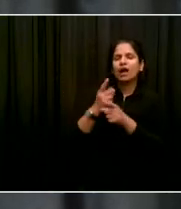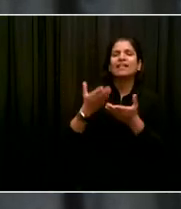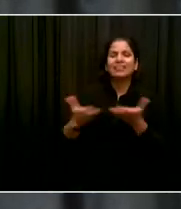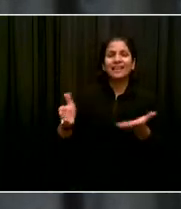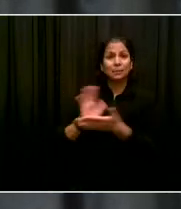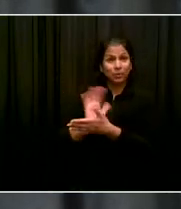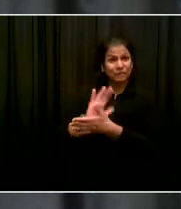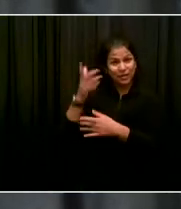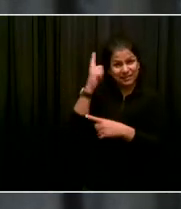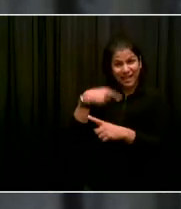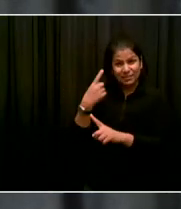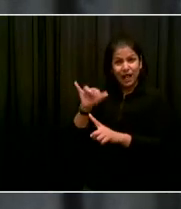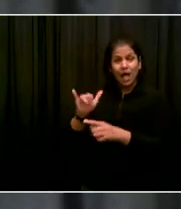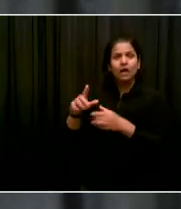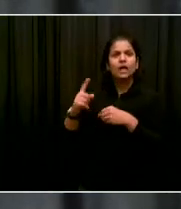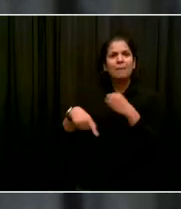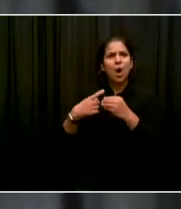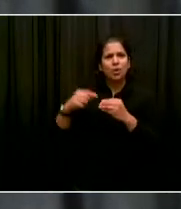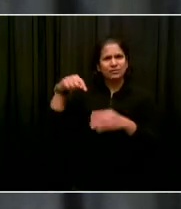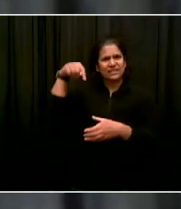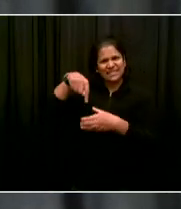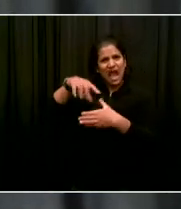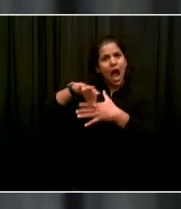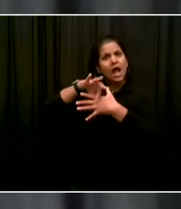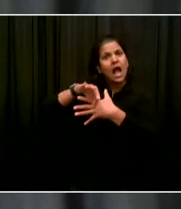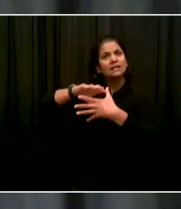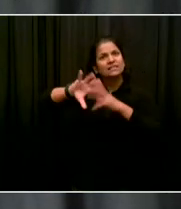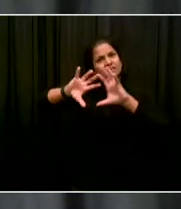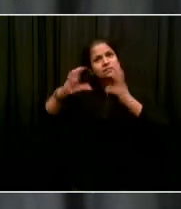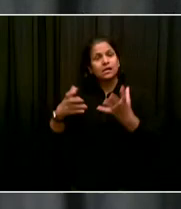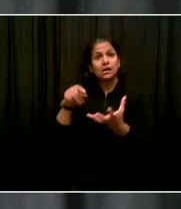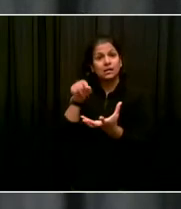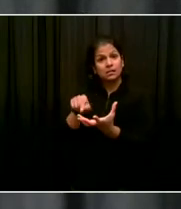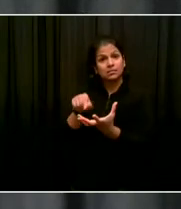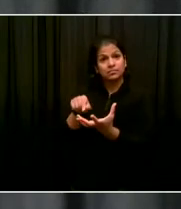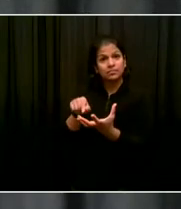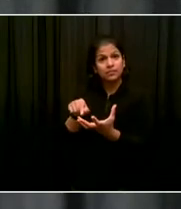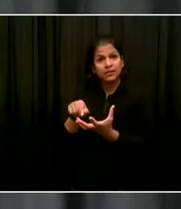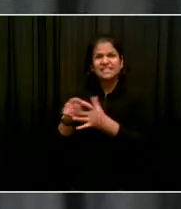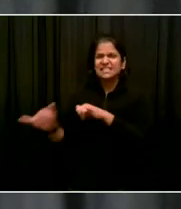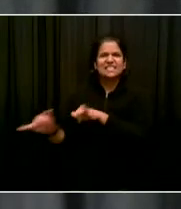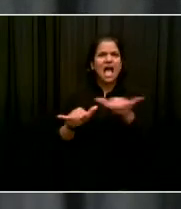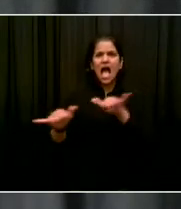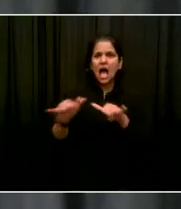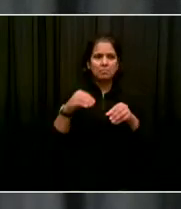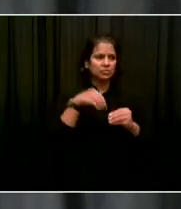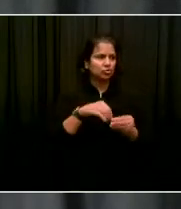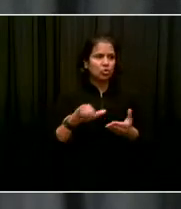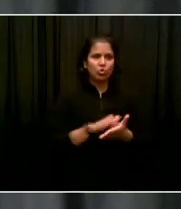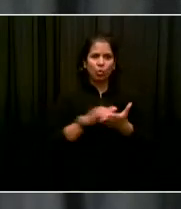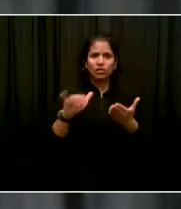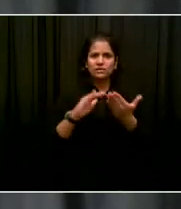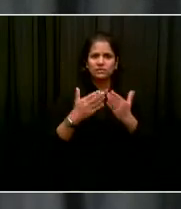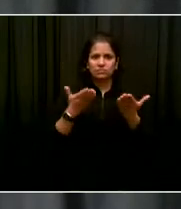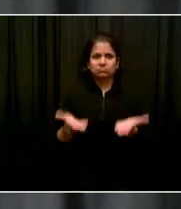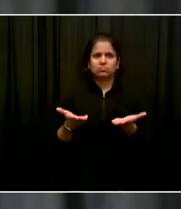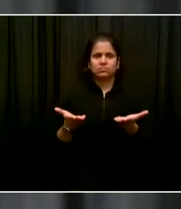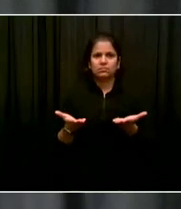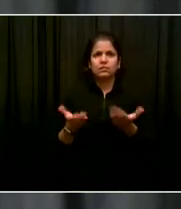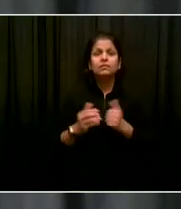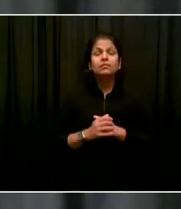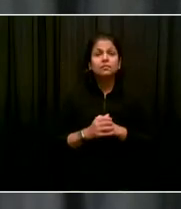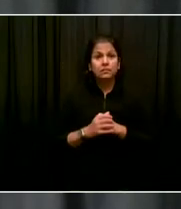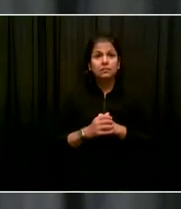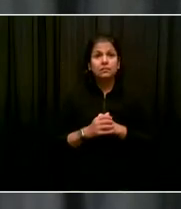friends today, the kids, the people I grew up with when I moved into Cobble Hill, we're talking about